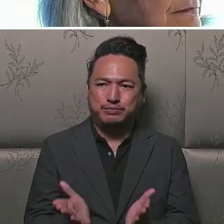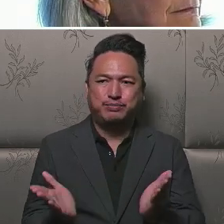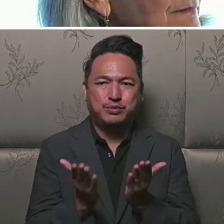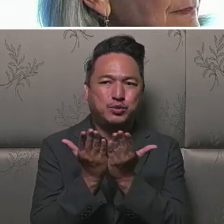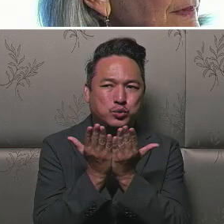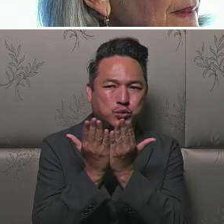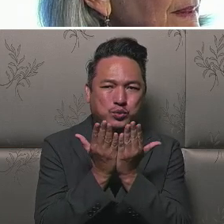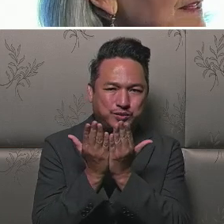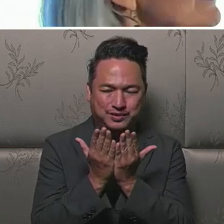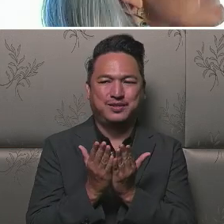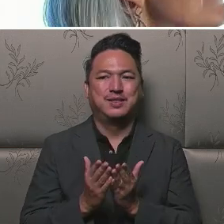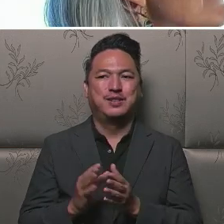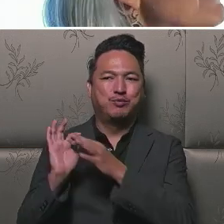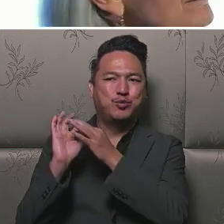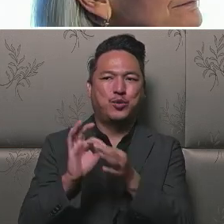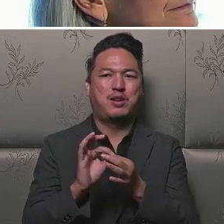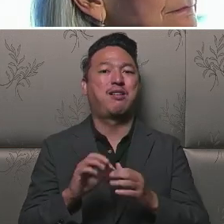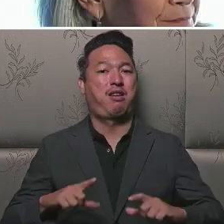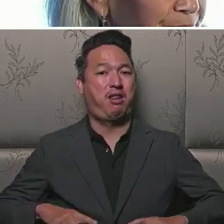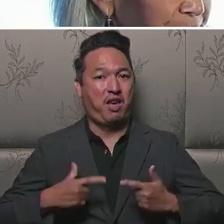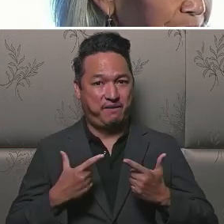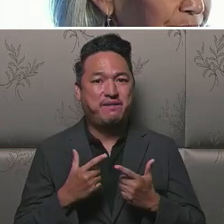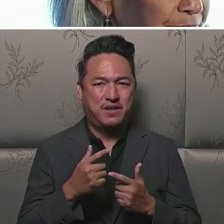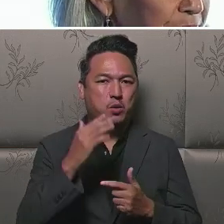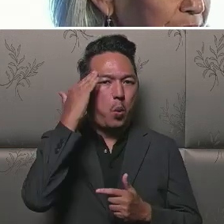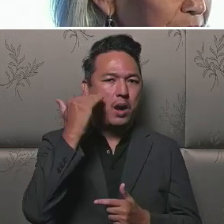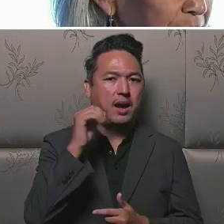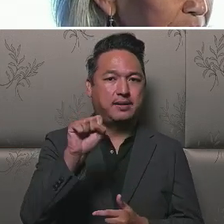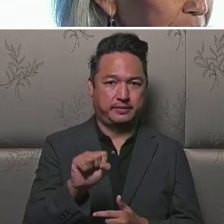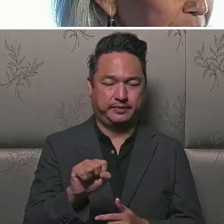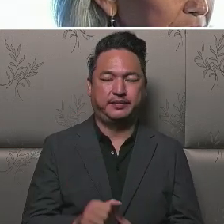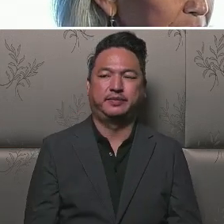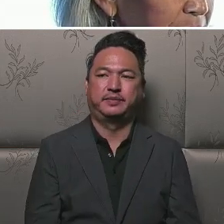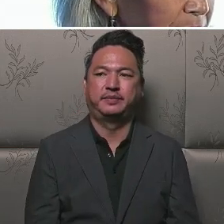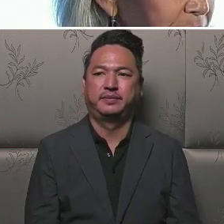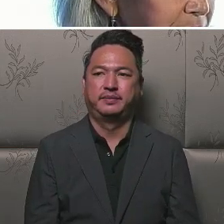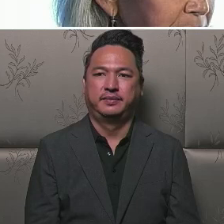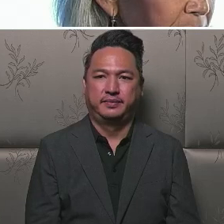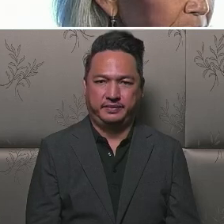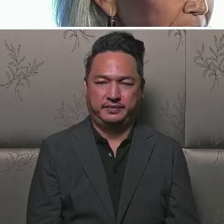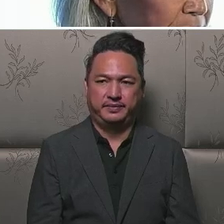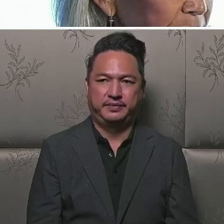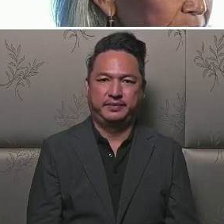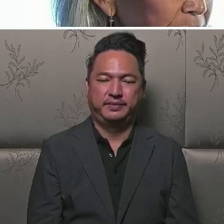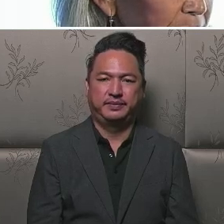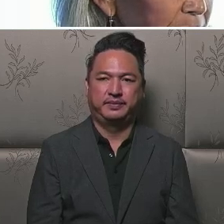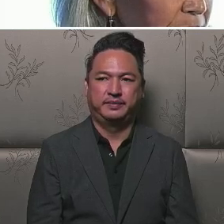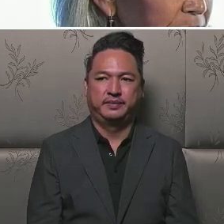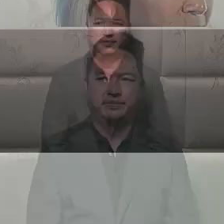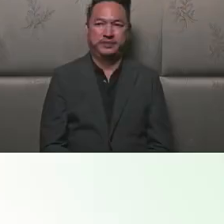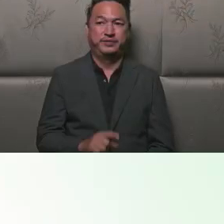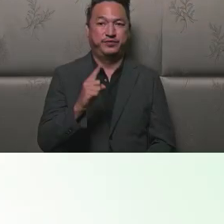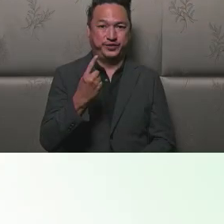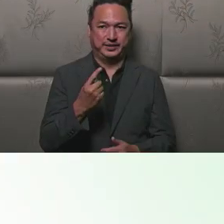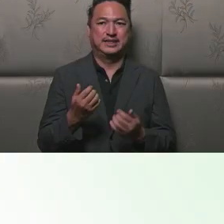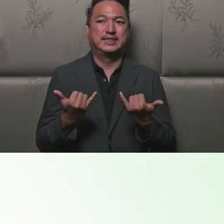So this is what National Institute for Lifelong Education is. Too long, I'll refer to it as NILE from now on, what